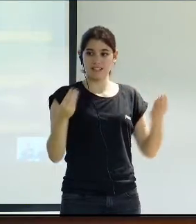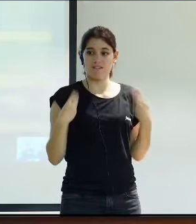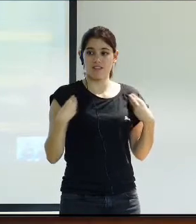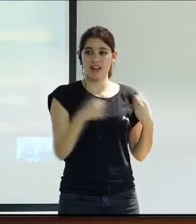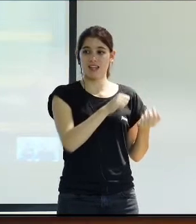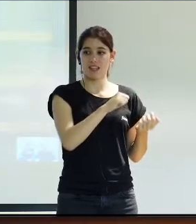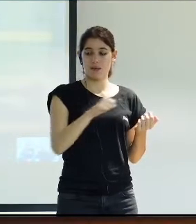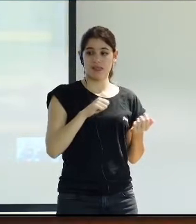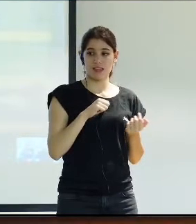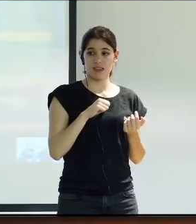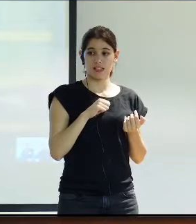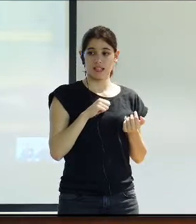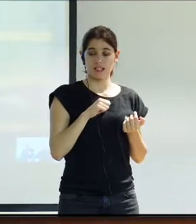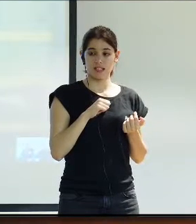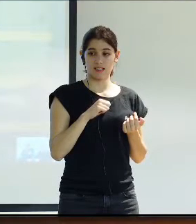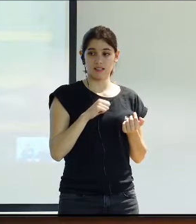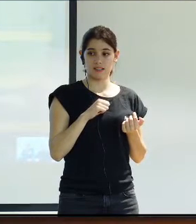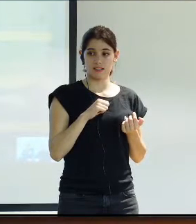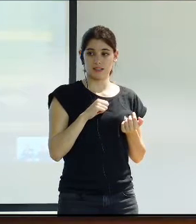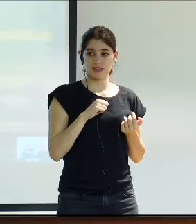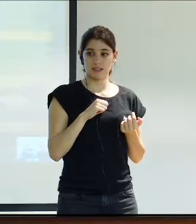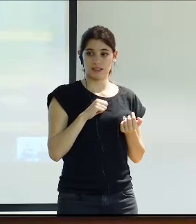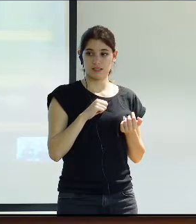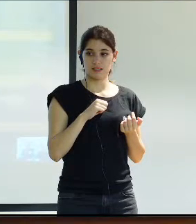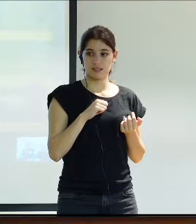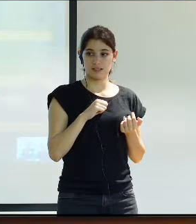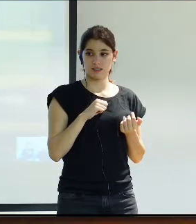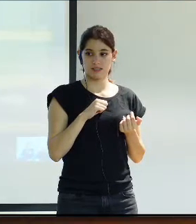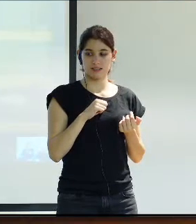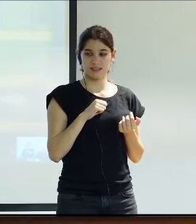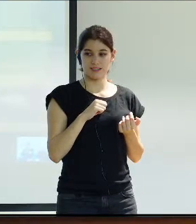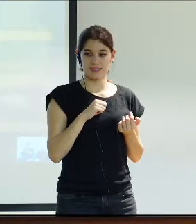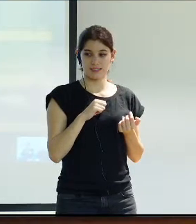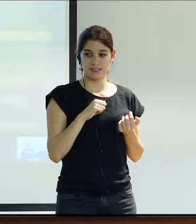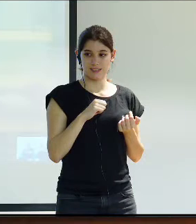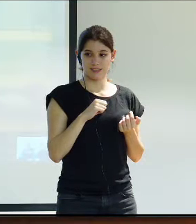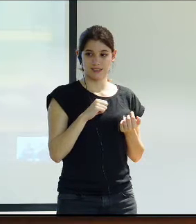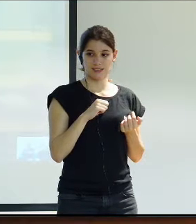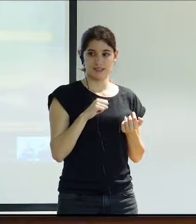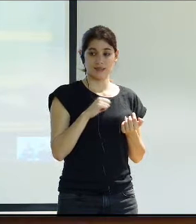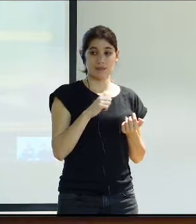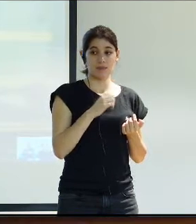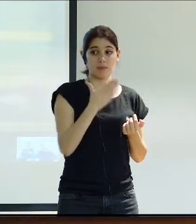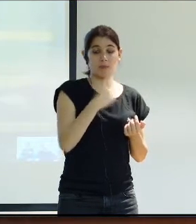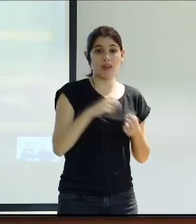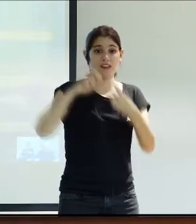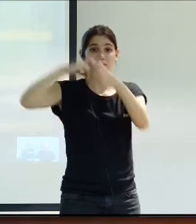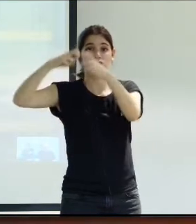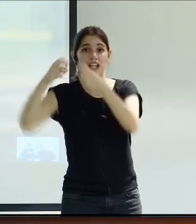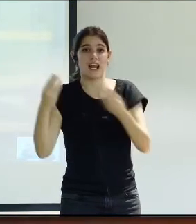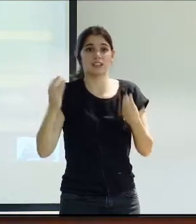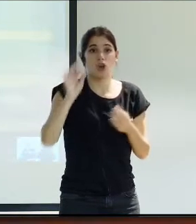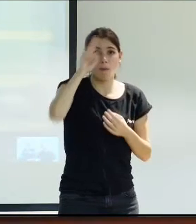as Madrid, as well as Brussels, as well as, so we have